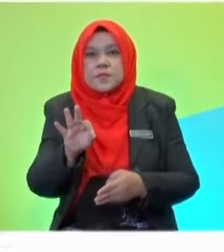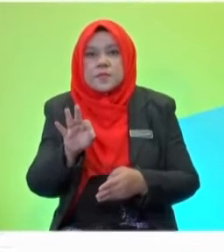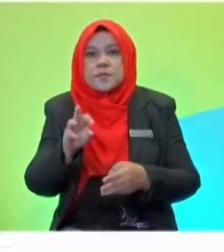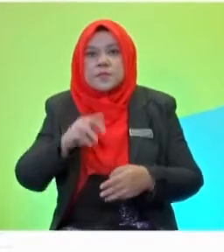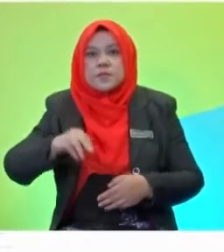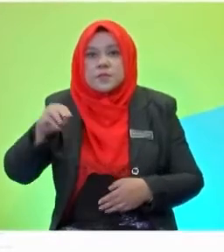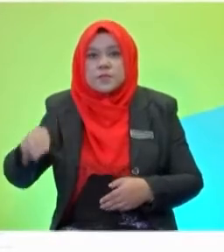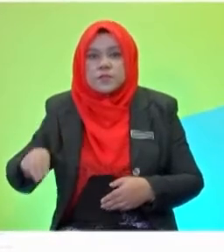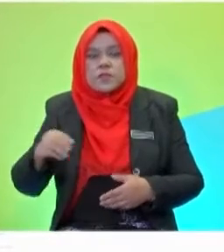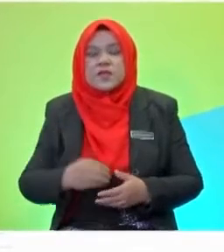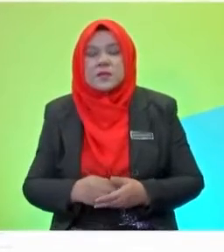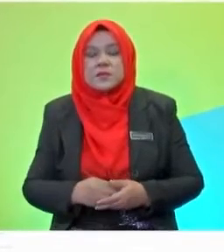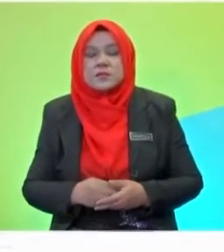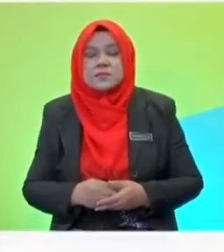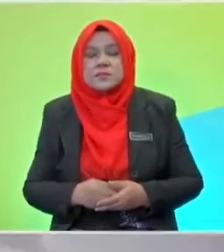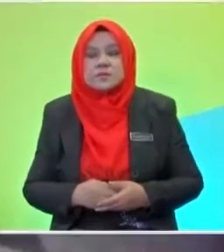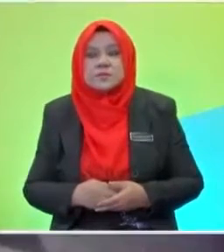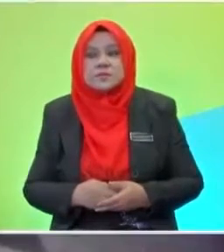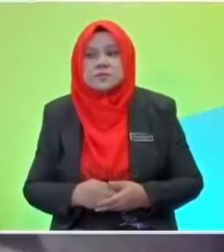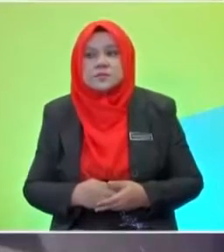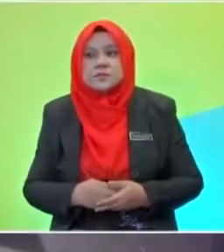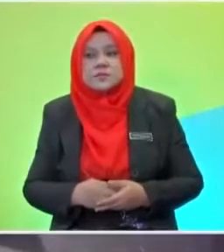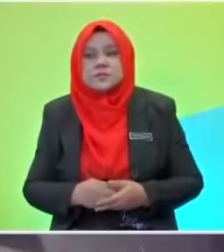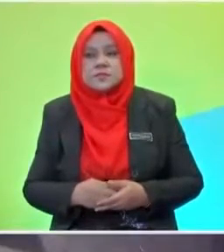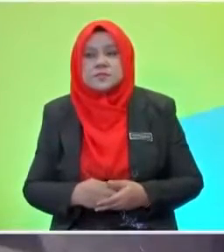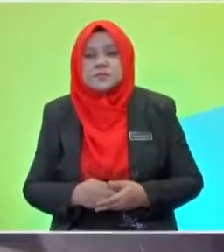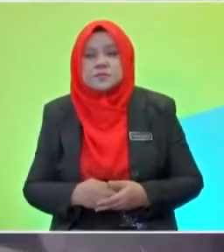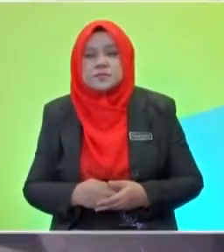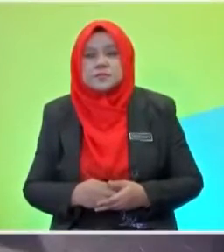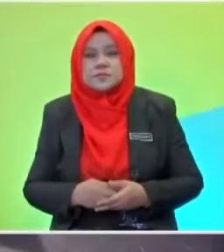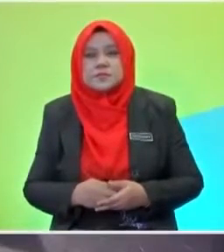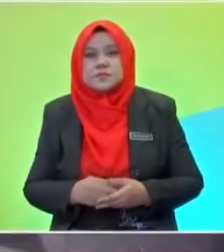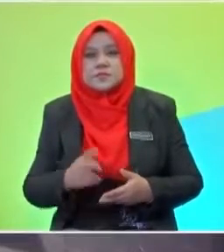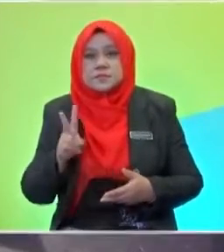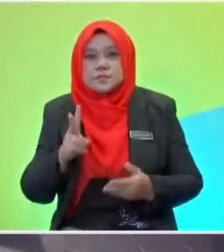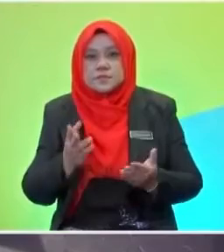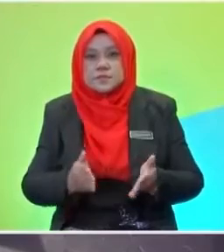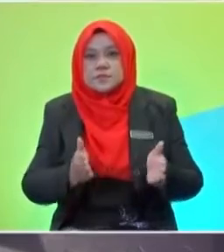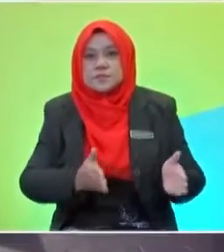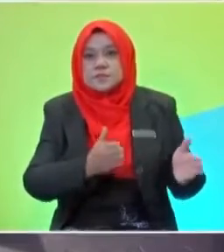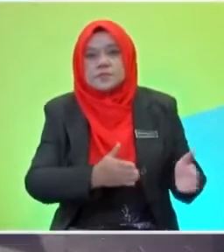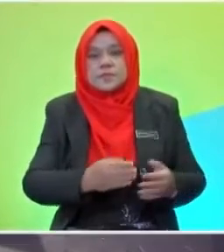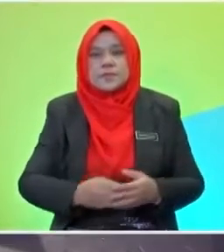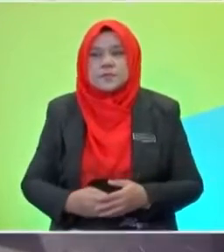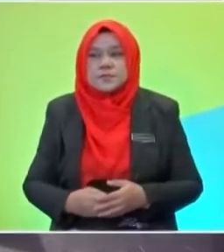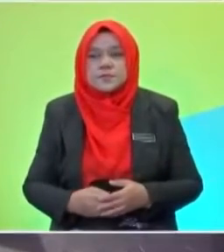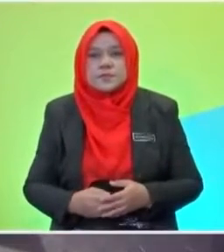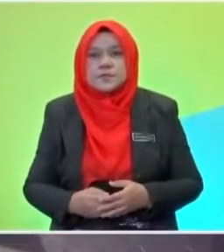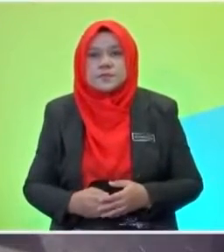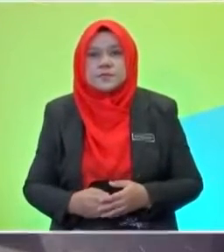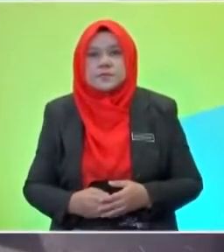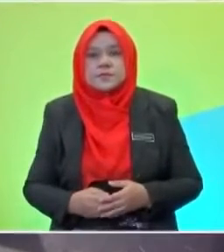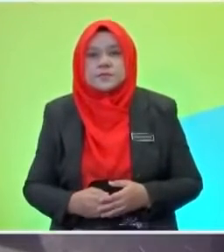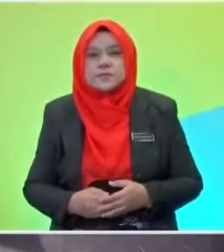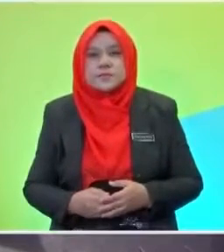9 papers here. Can you please arrange for me? Can. 1, 2. Okay, go ahead, continue. You can continue reading. All